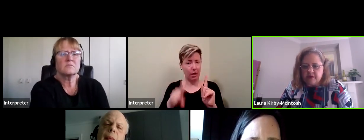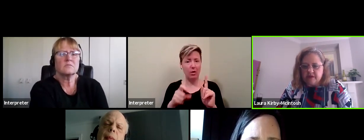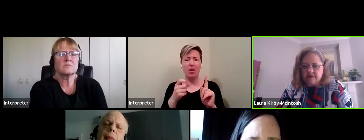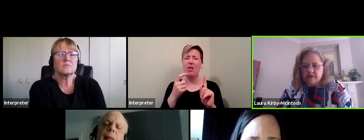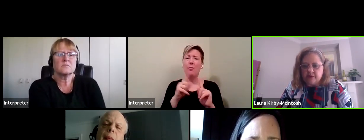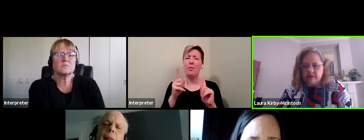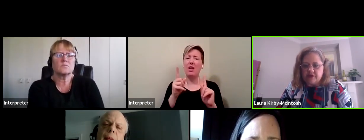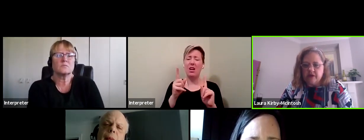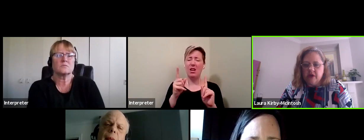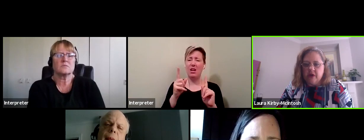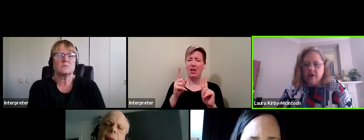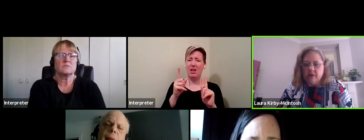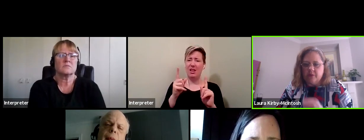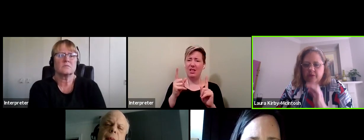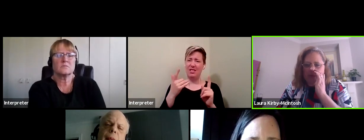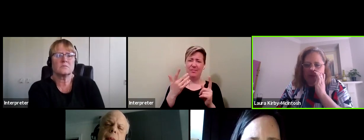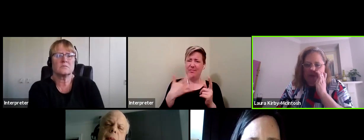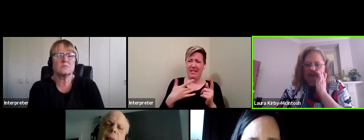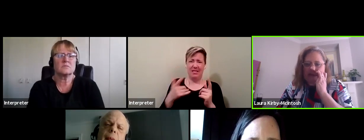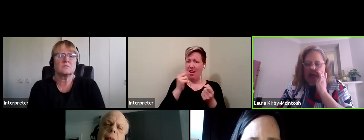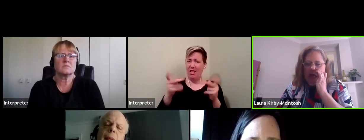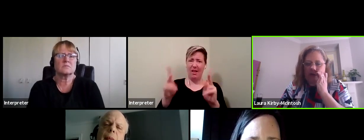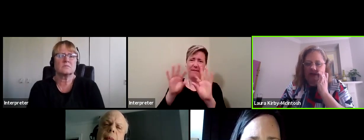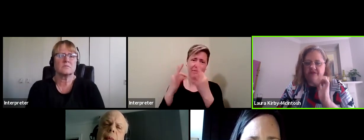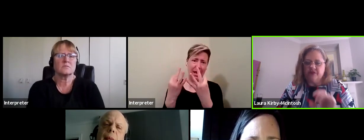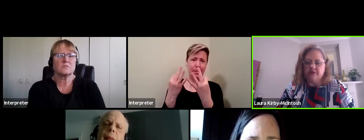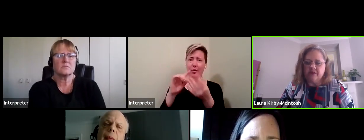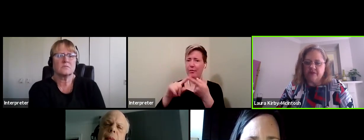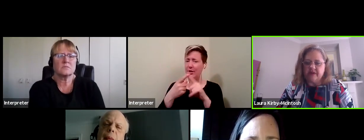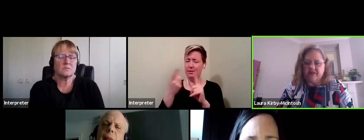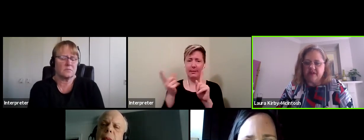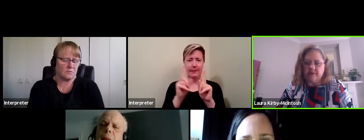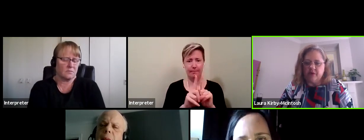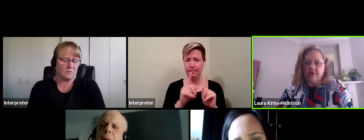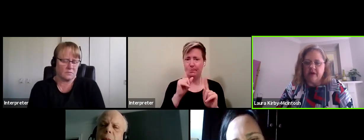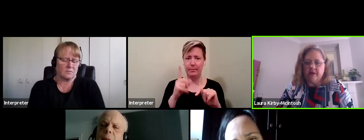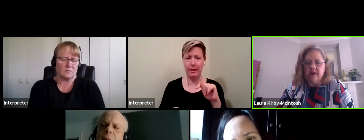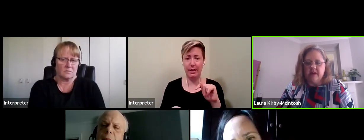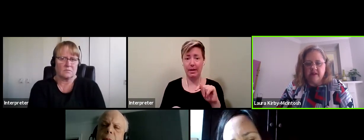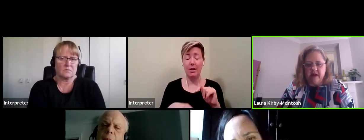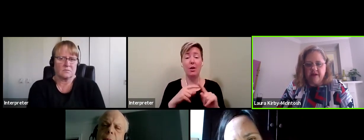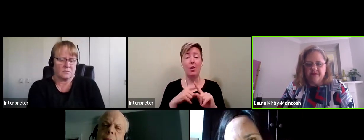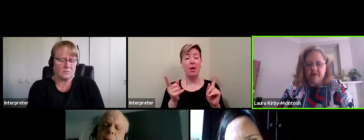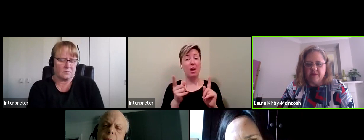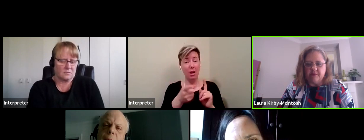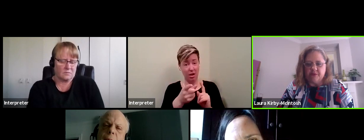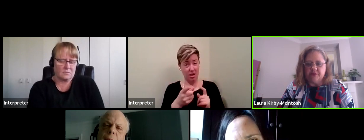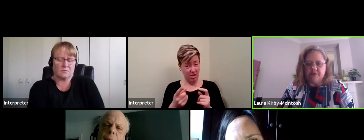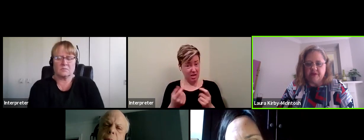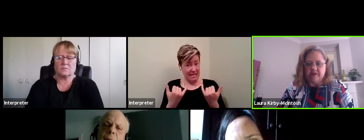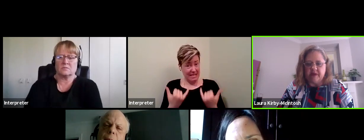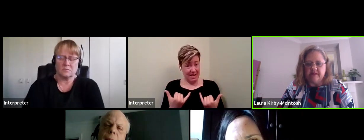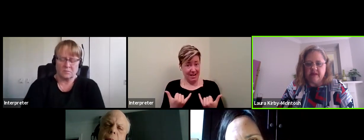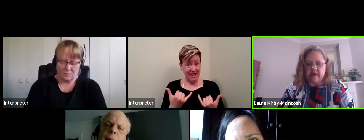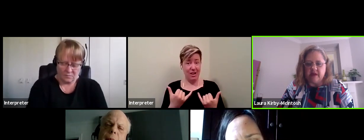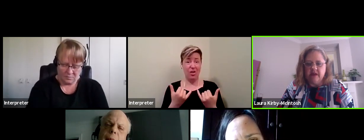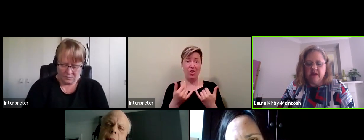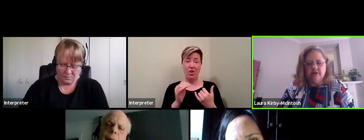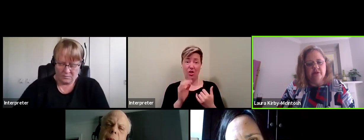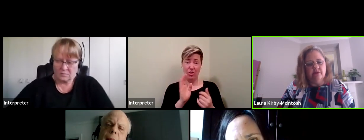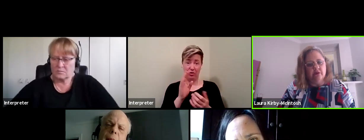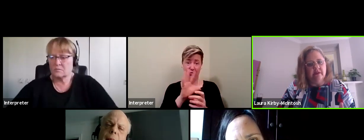to the question. Will you be addressing how individuals on the direct funding program can hire family members during this